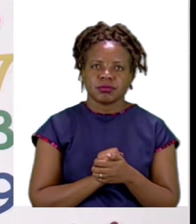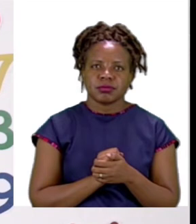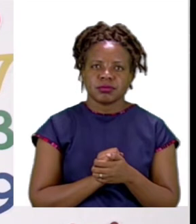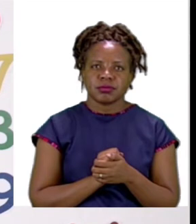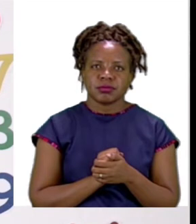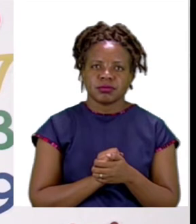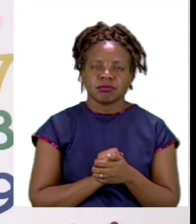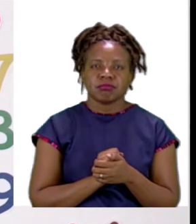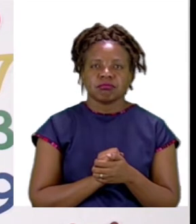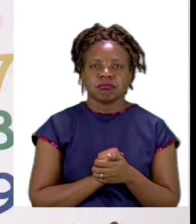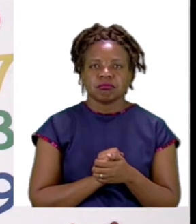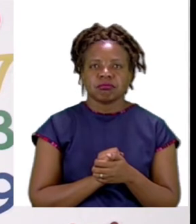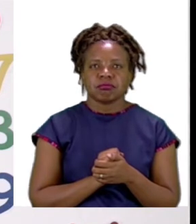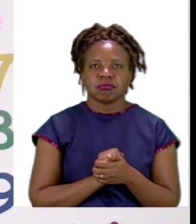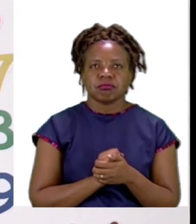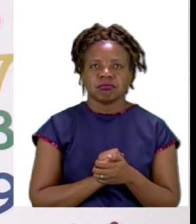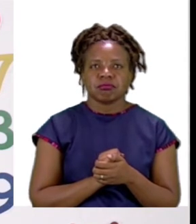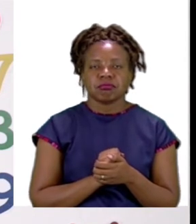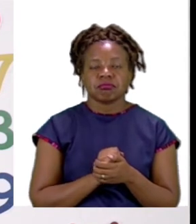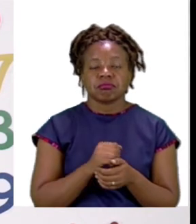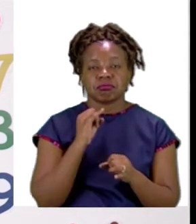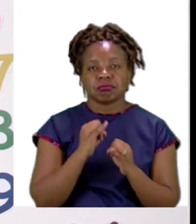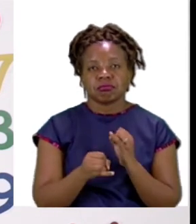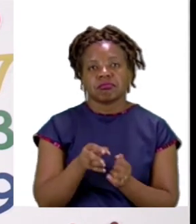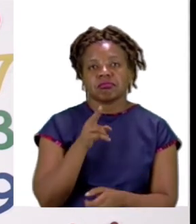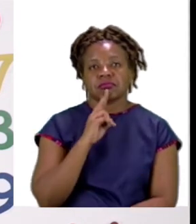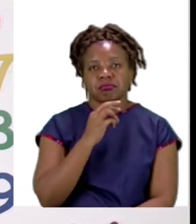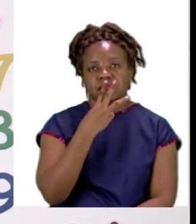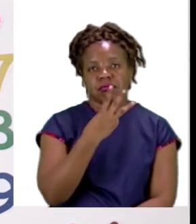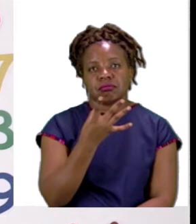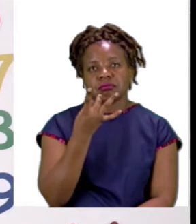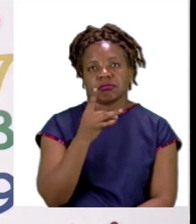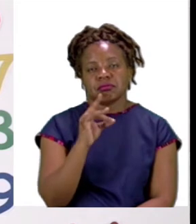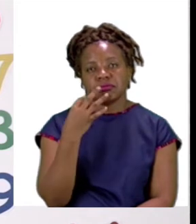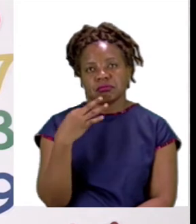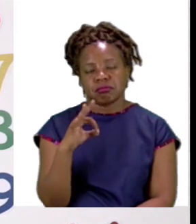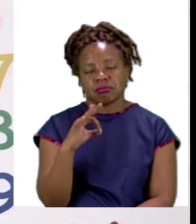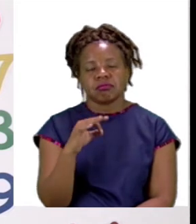our final answer. So the sum that said